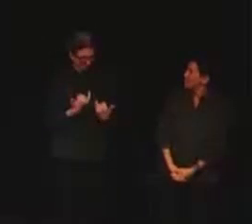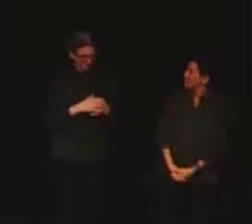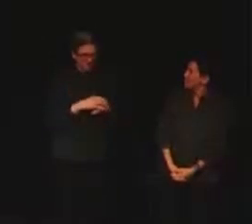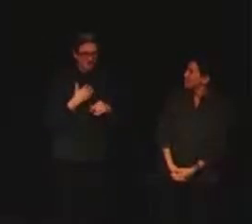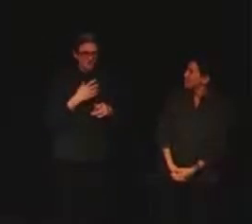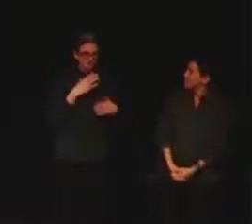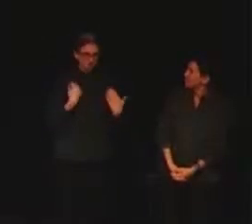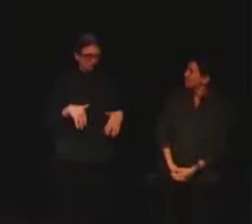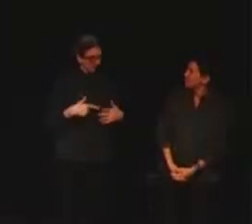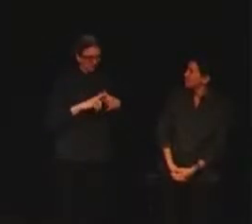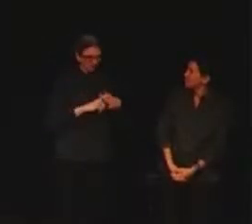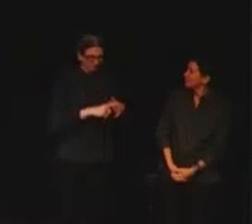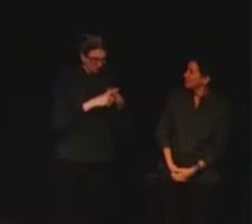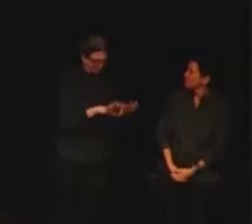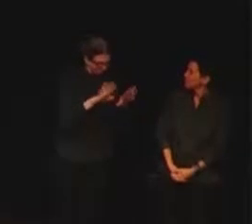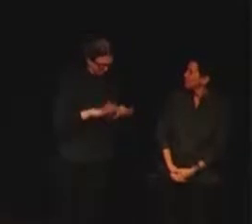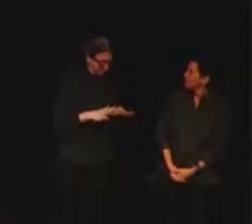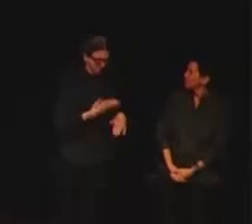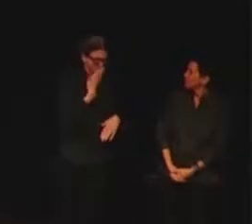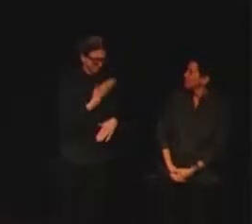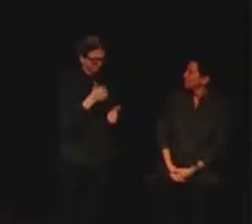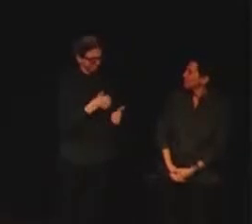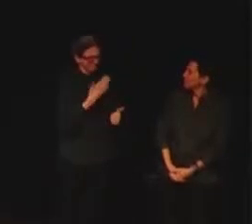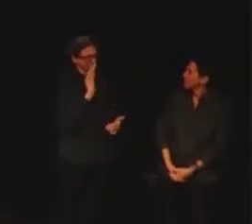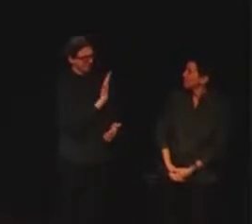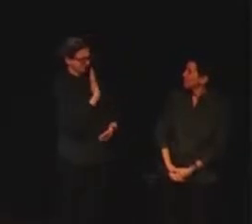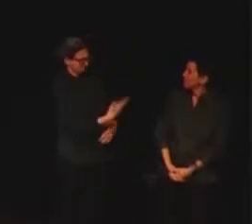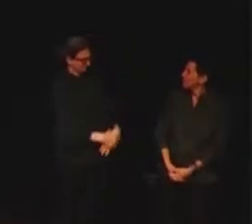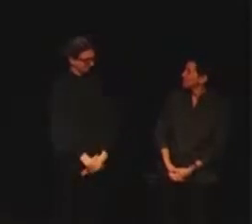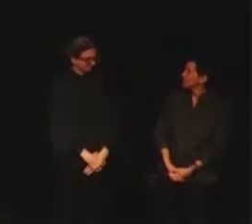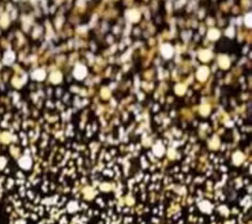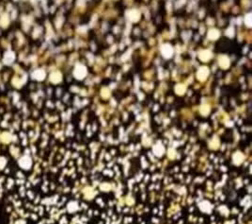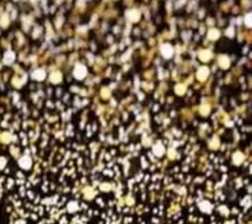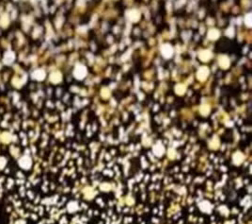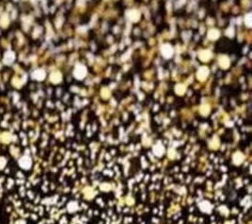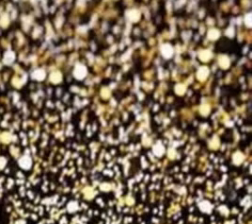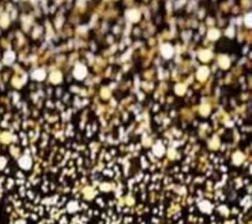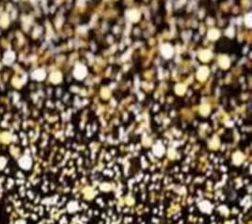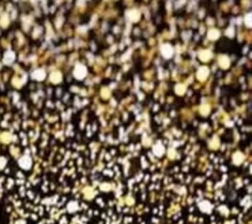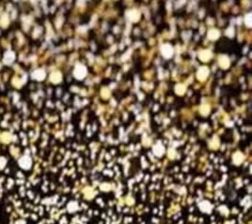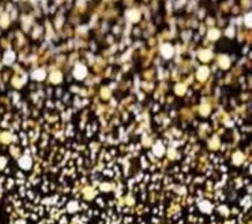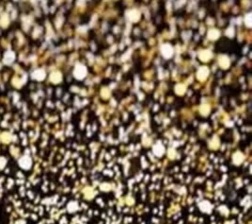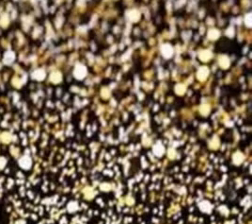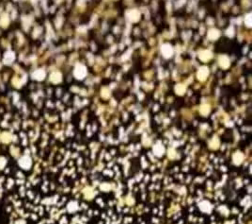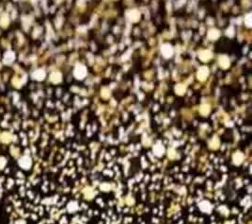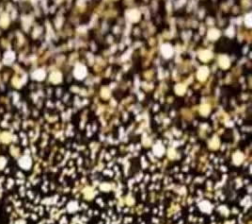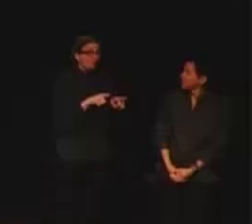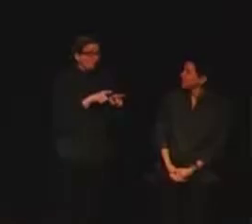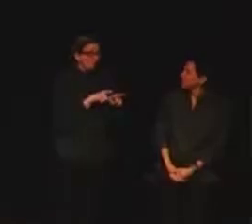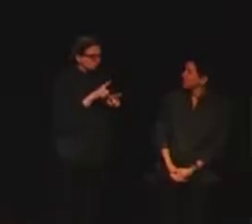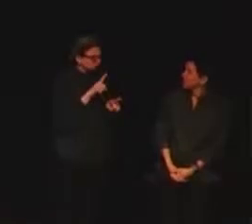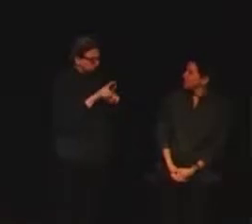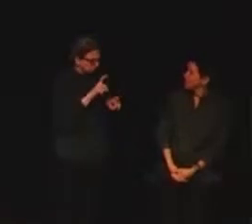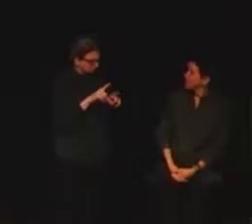out to an amazing start is an understatement. So thank you for the film and how wonderful it is. I also want to ask some